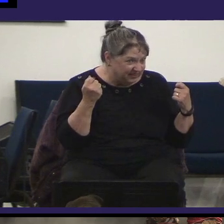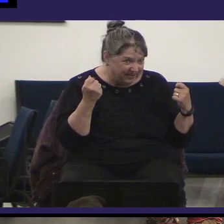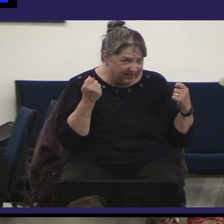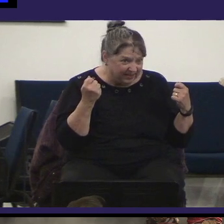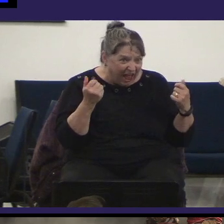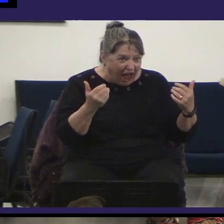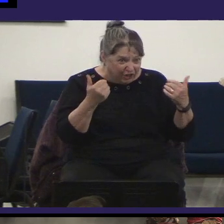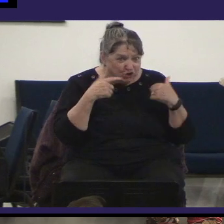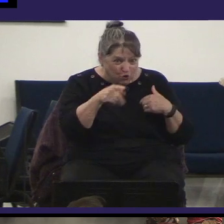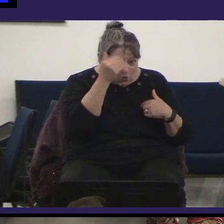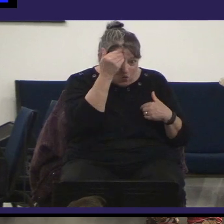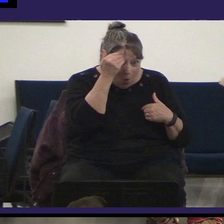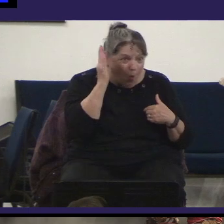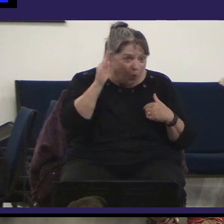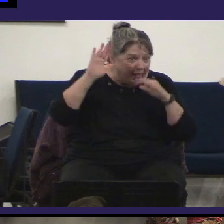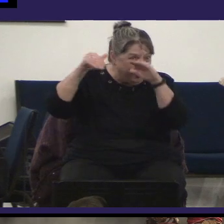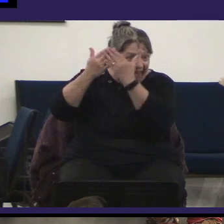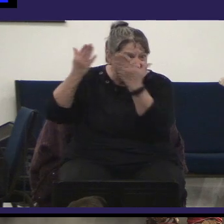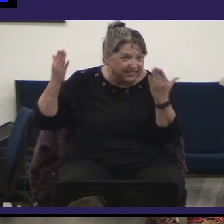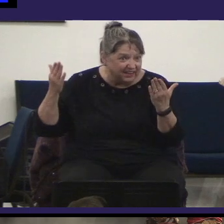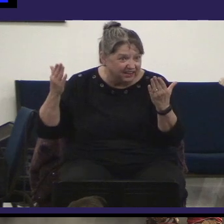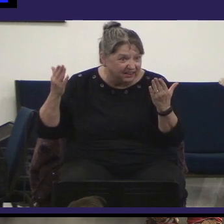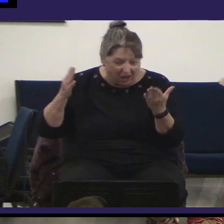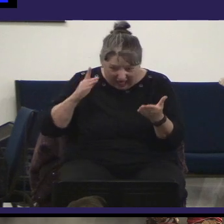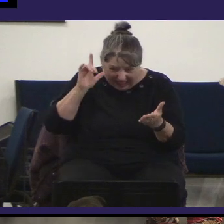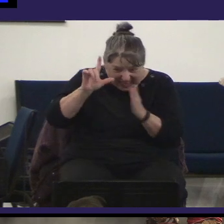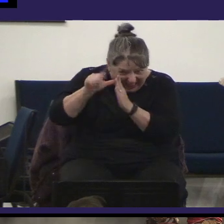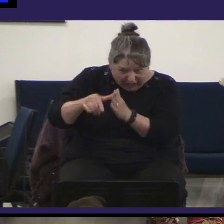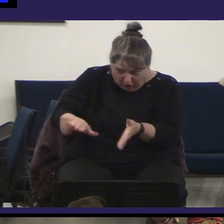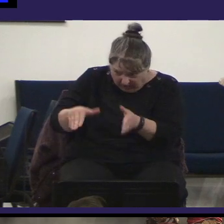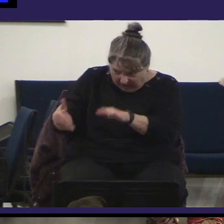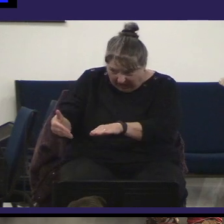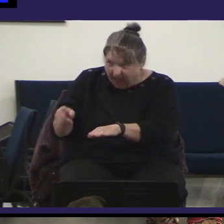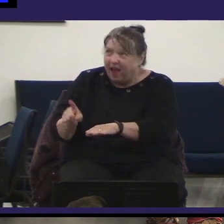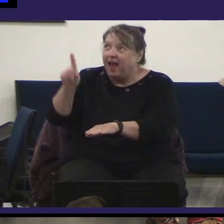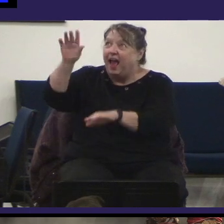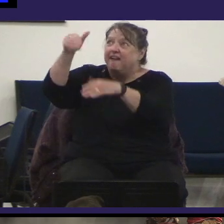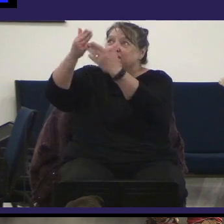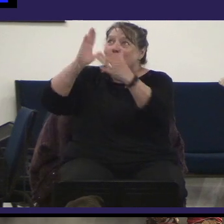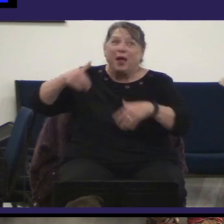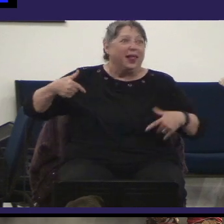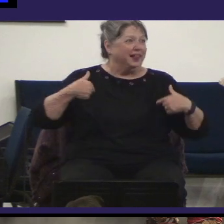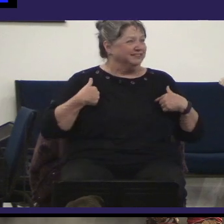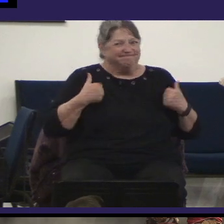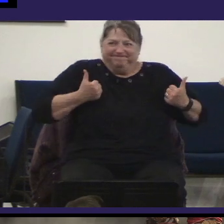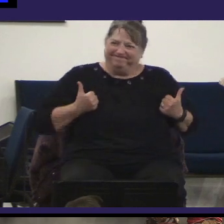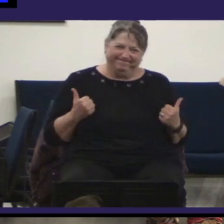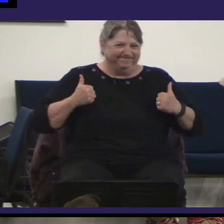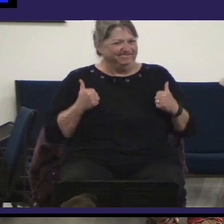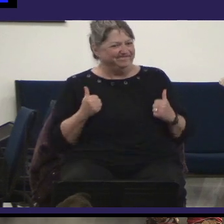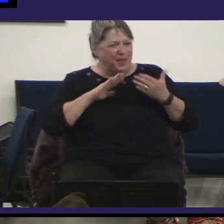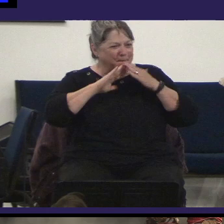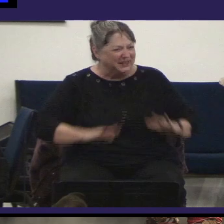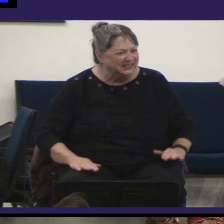a place in heaven? Do you know where you're going to go when you die? It's all we need to know. That's all we